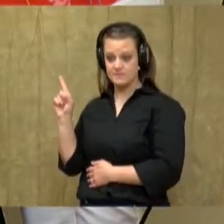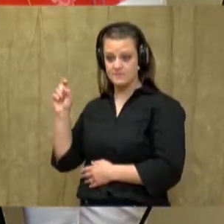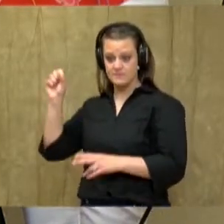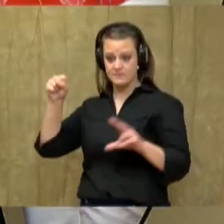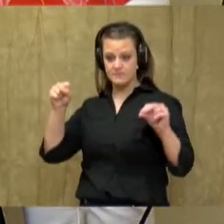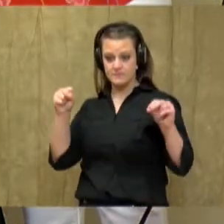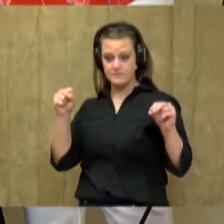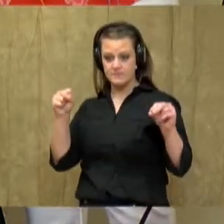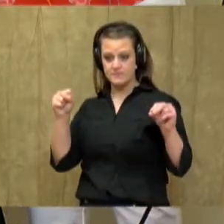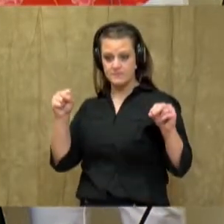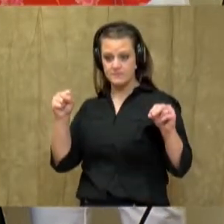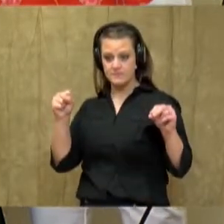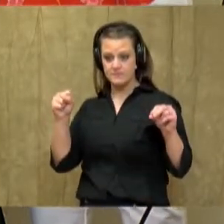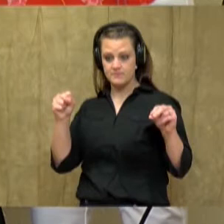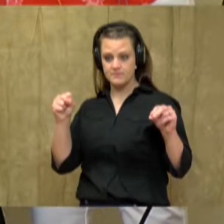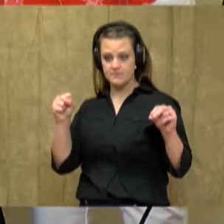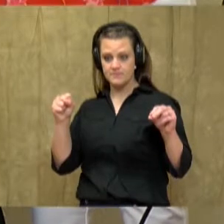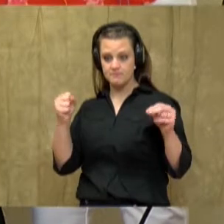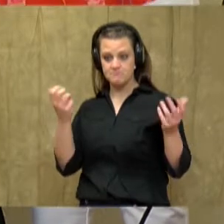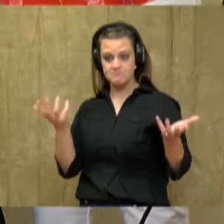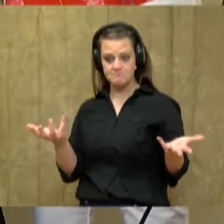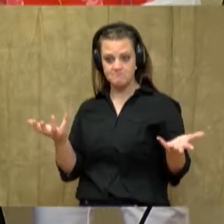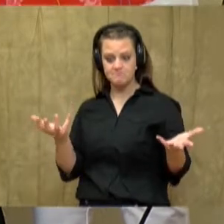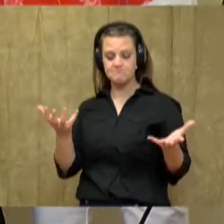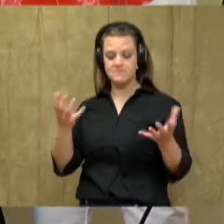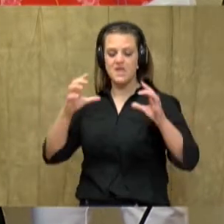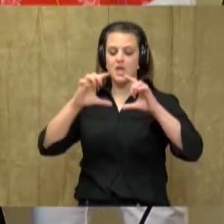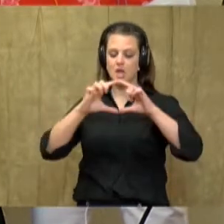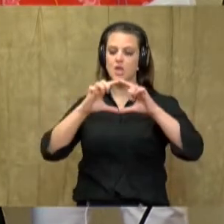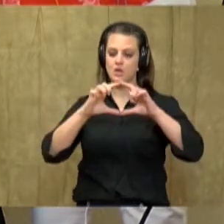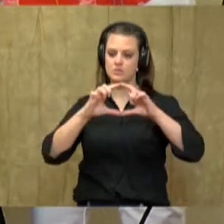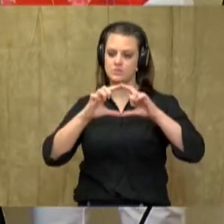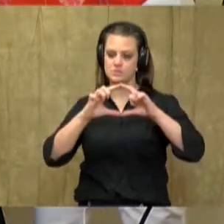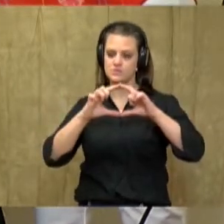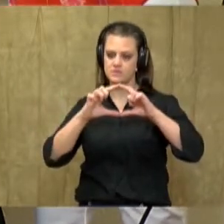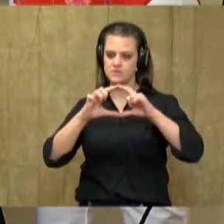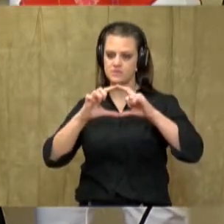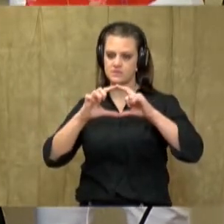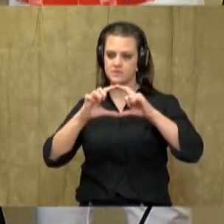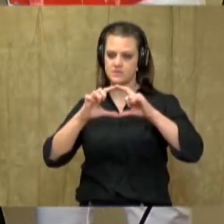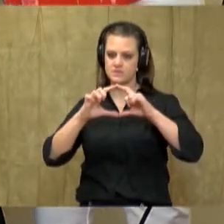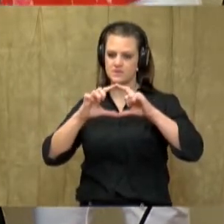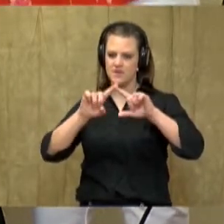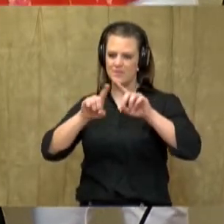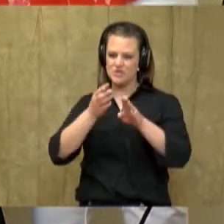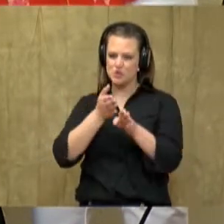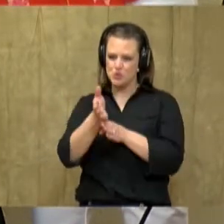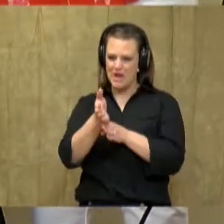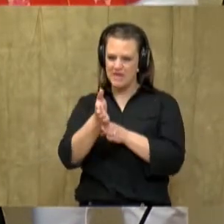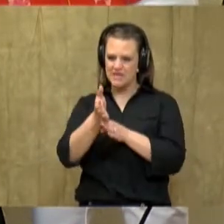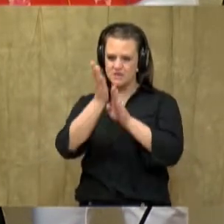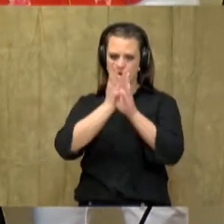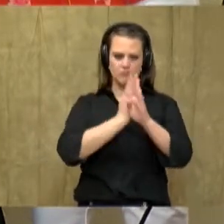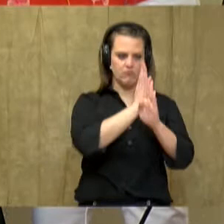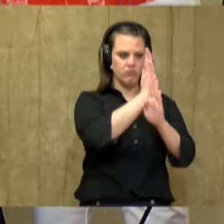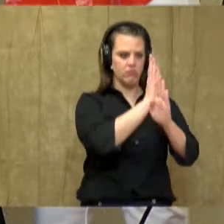a polygon? Well, it's closed, right? But does it have straight